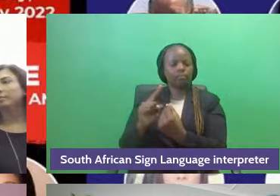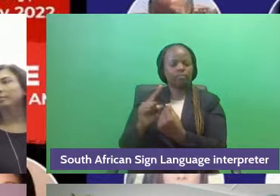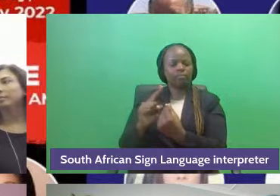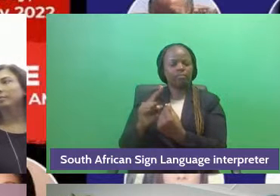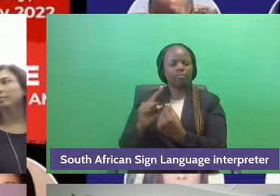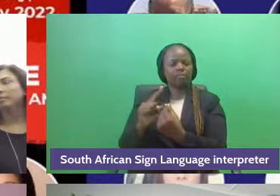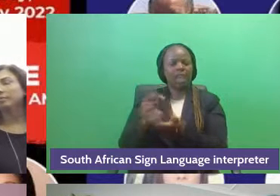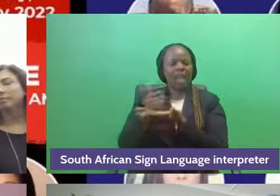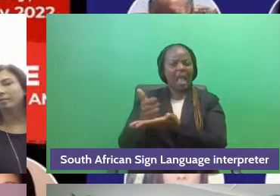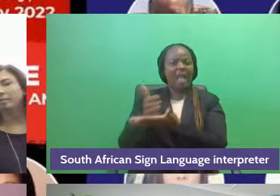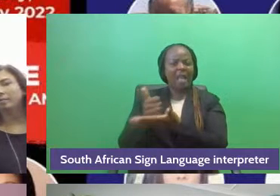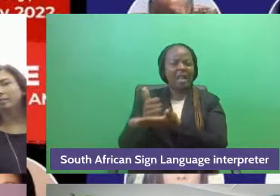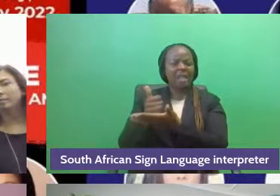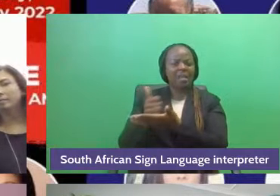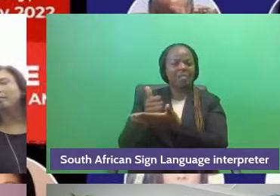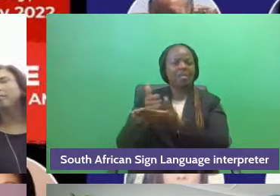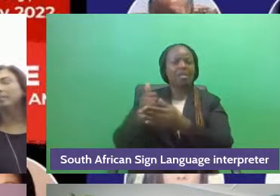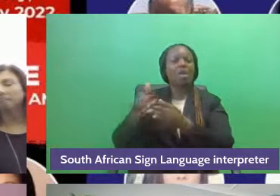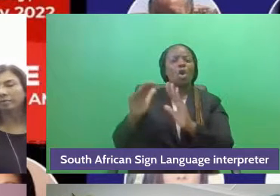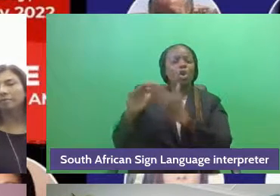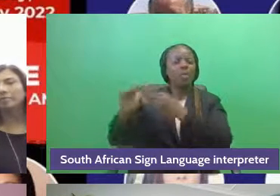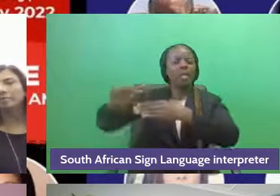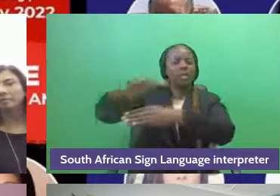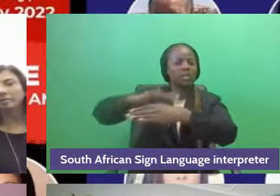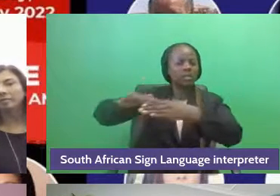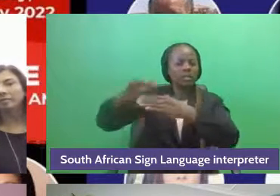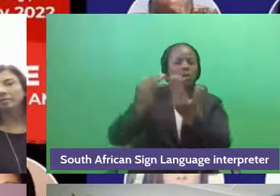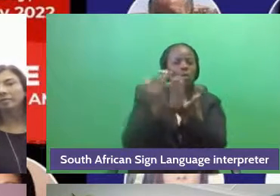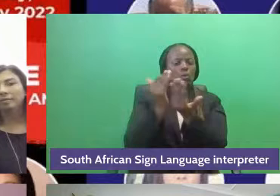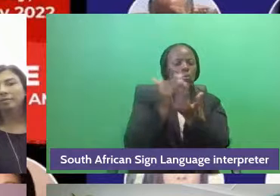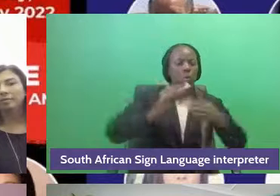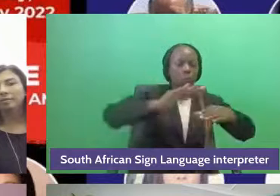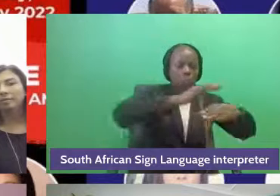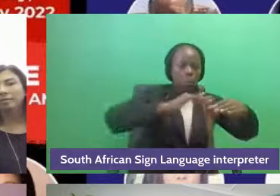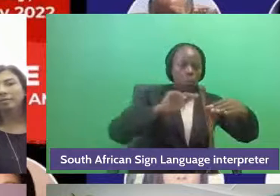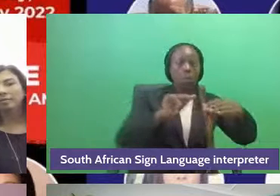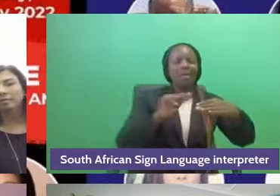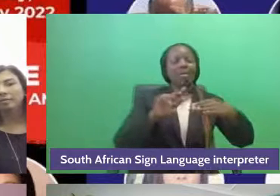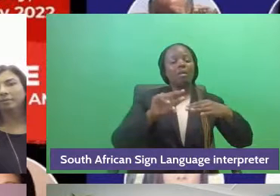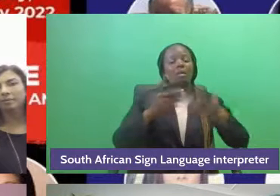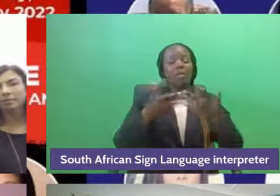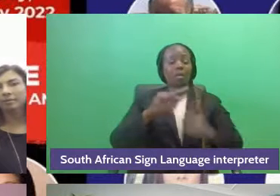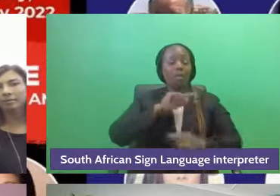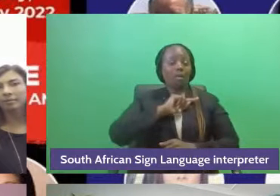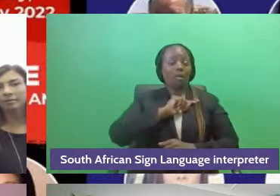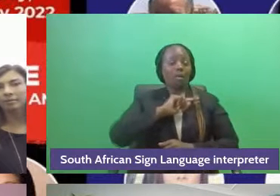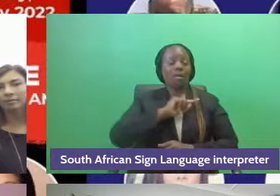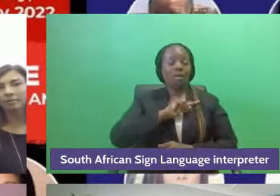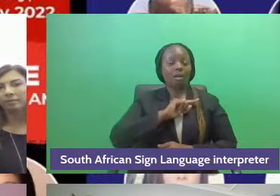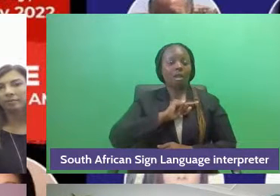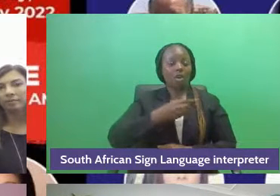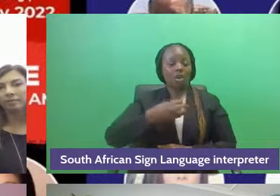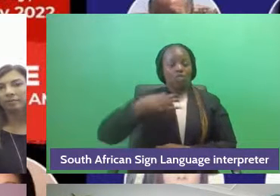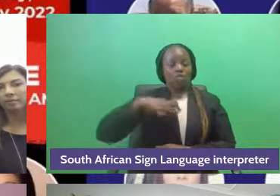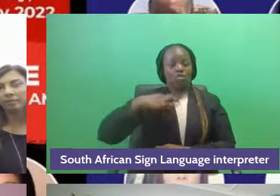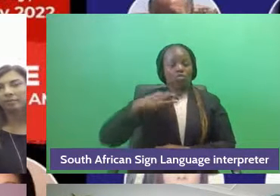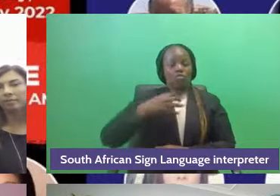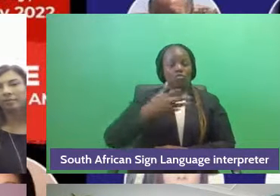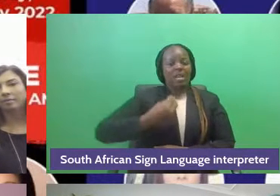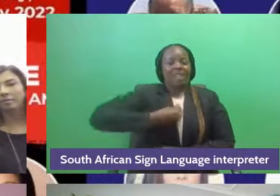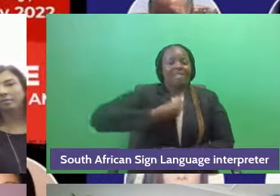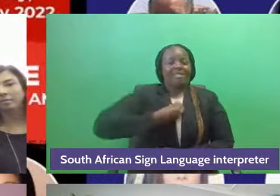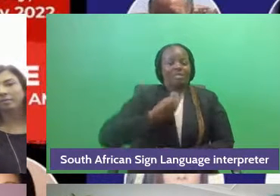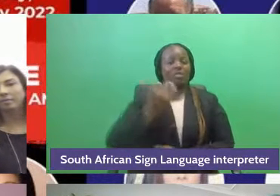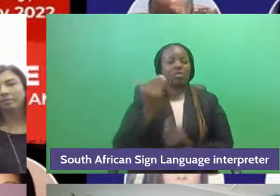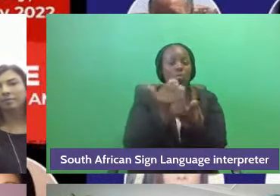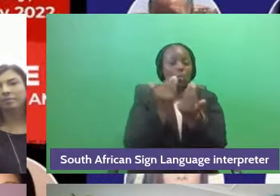structures within their own communities, within the schools that they teach, so that young girls and boys at schools for the deaf